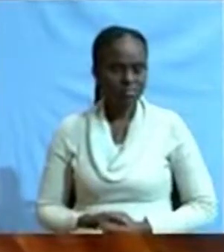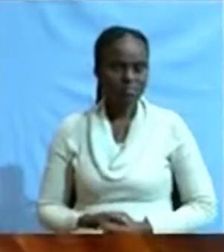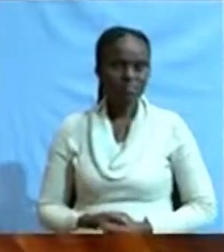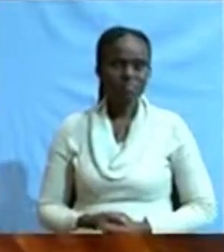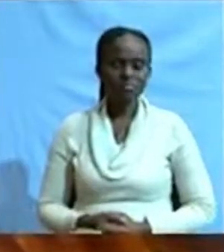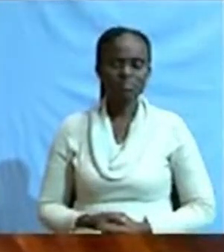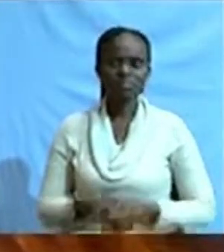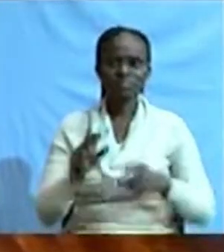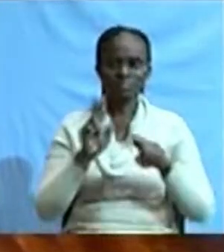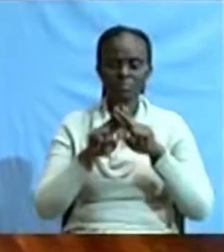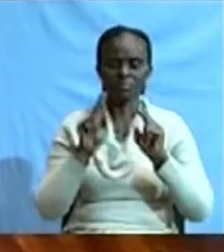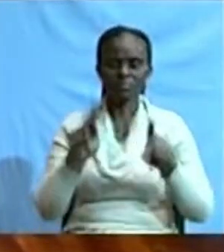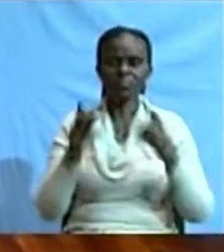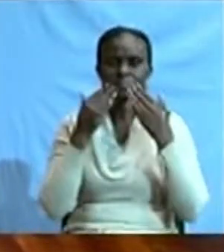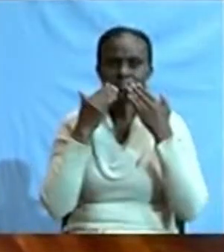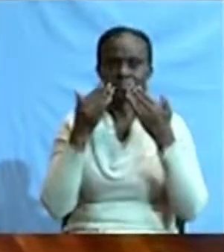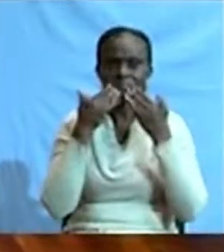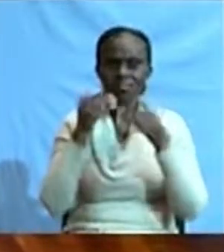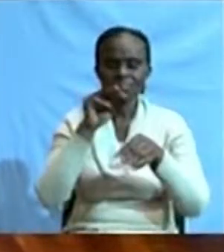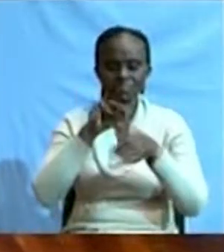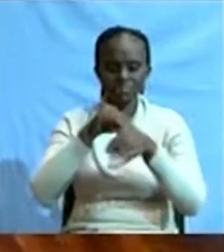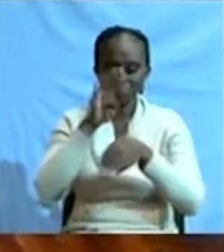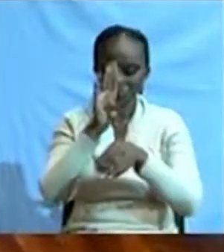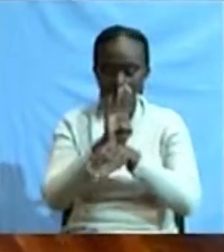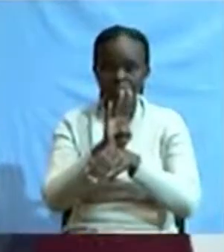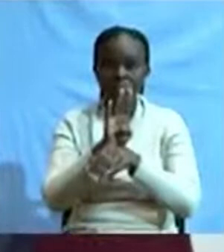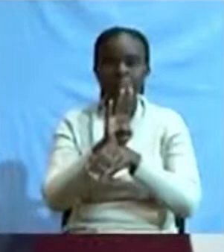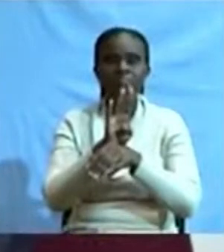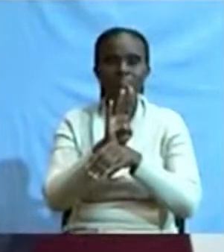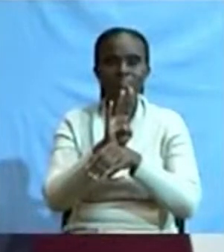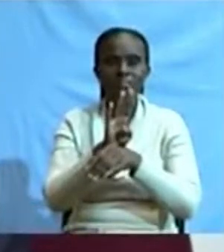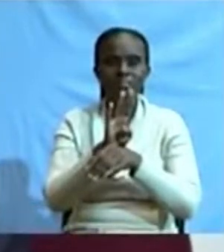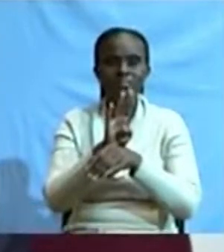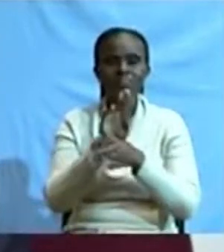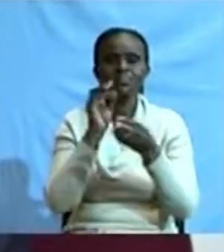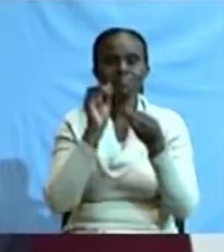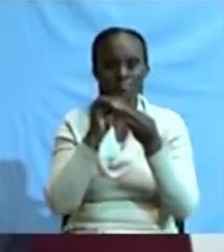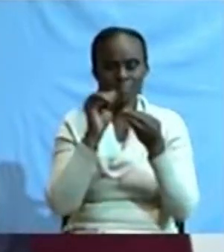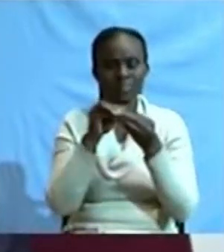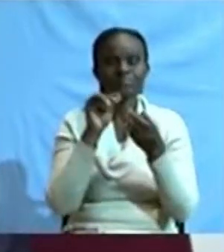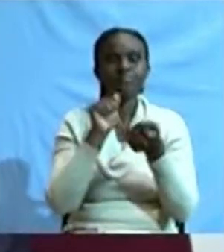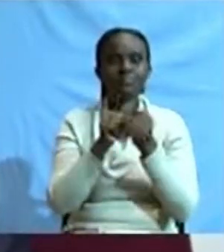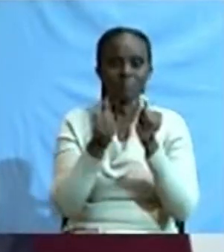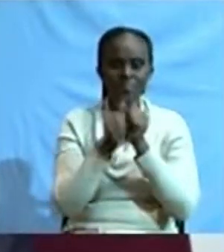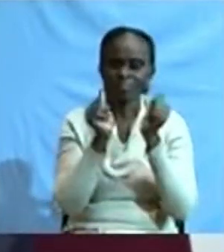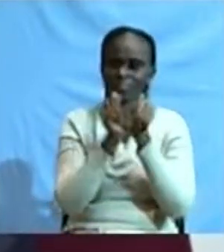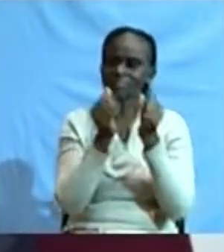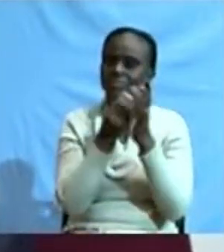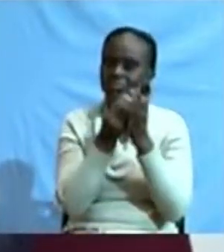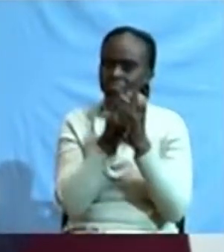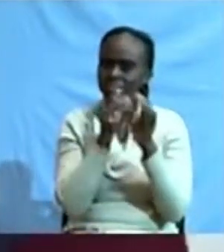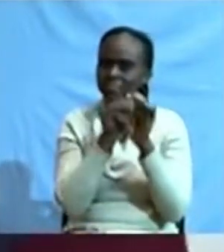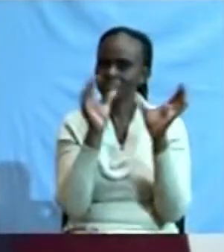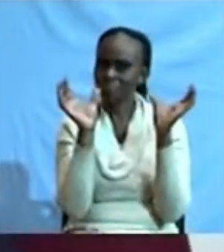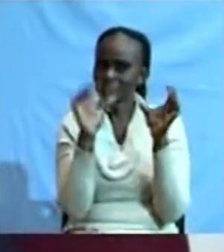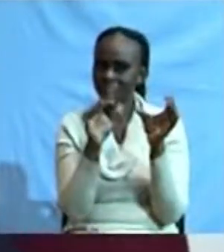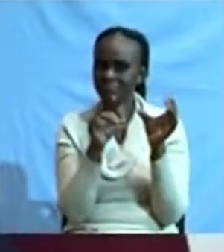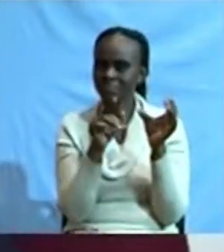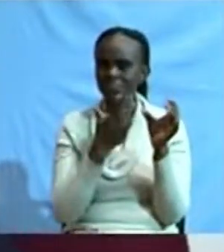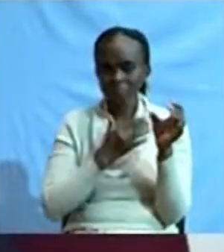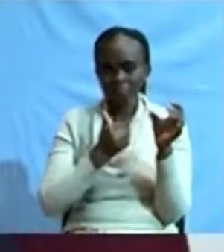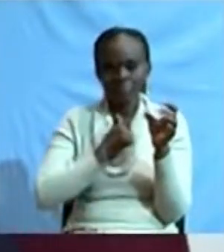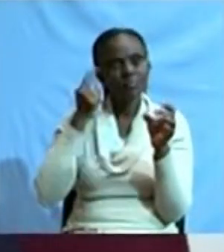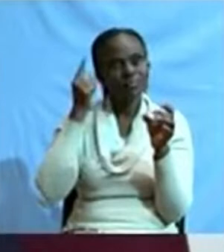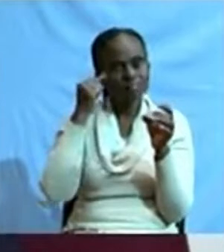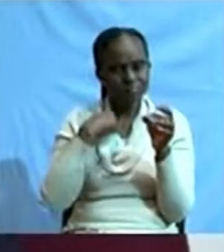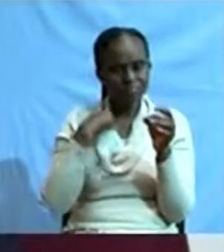Thank you very much, Chair. Mbala, there's a lot of liquidity issues at the council, and I think I'd just